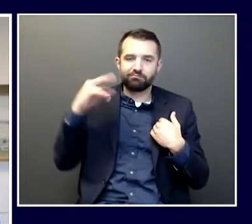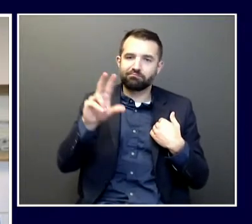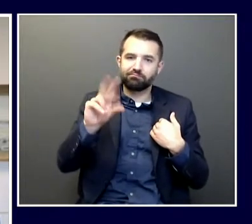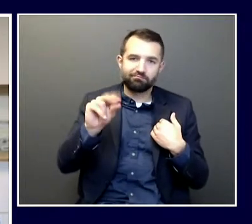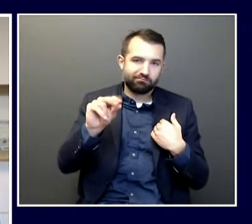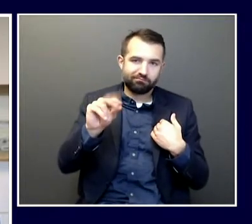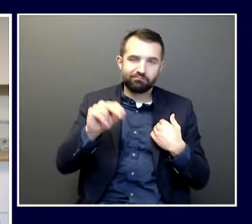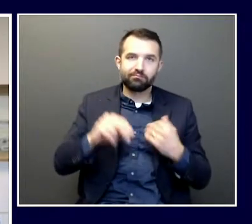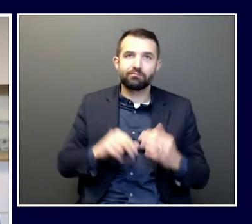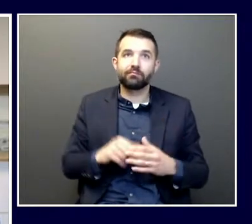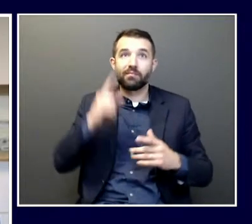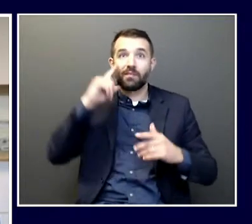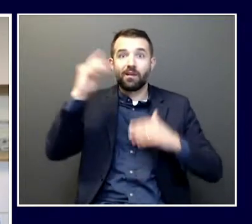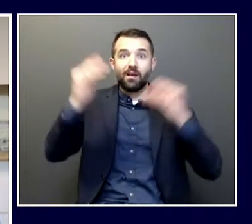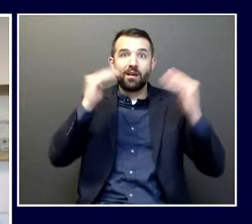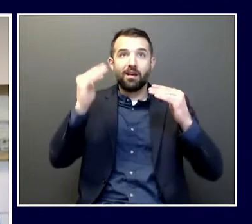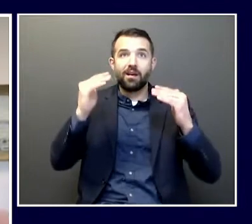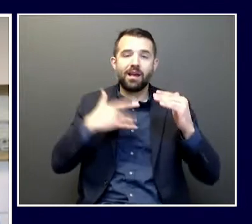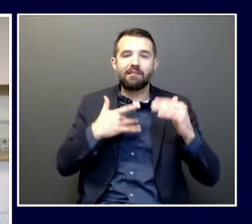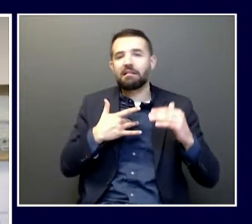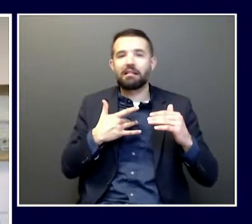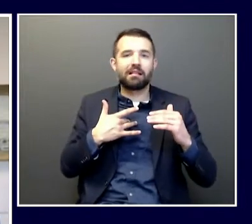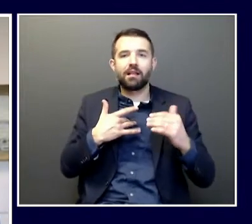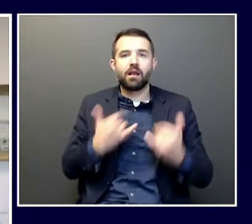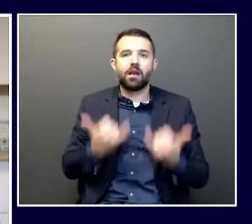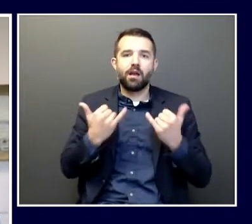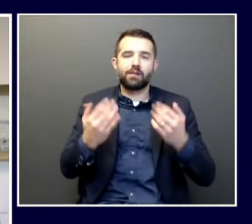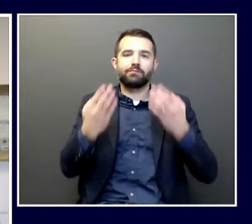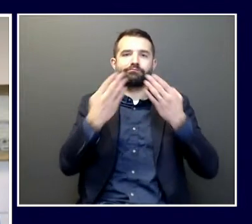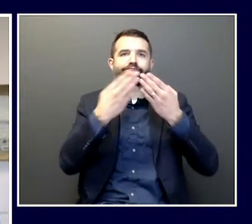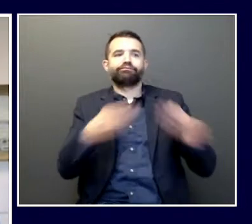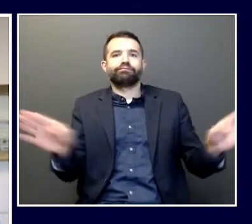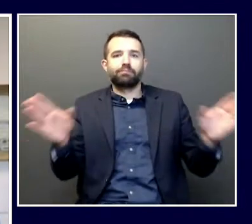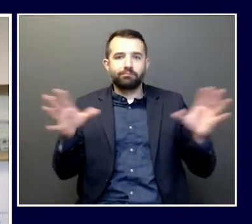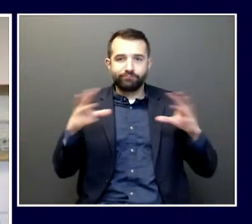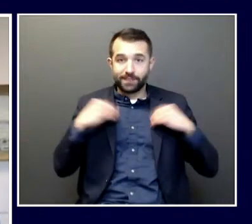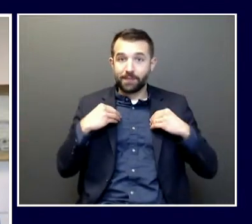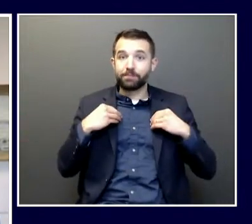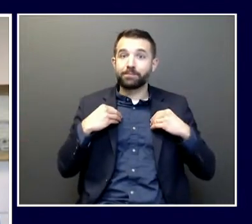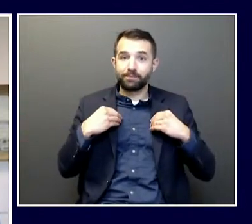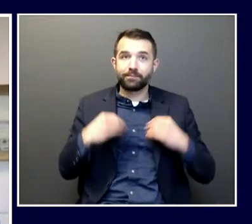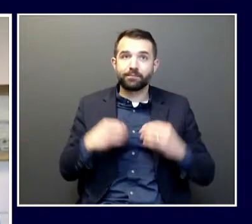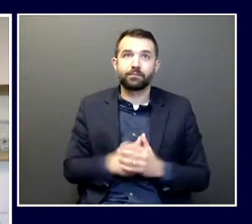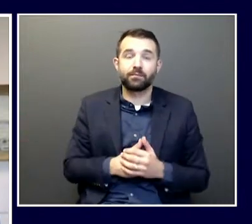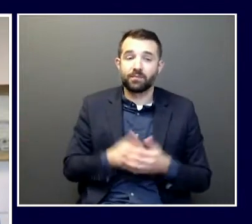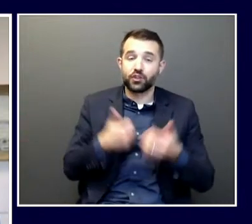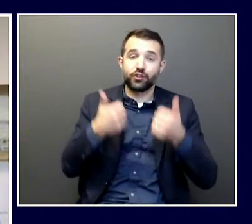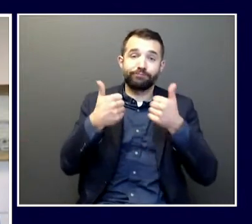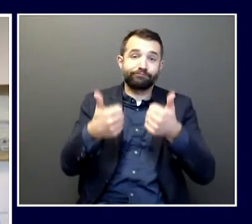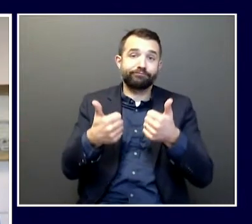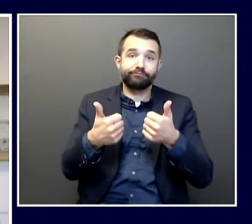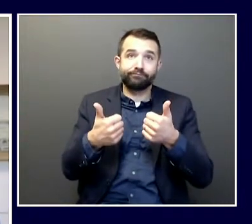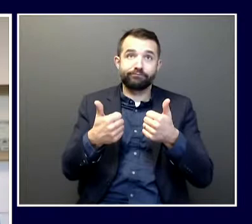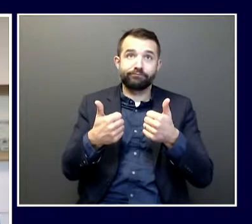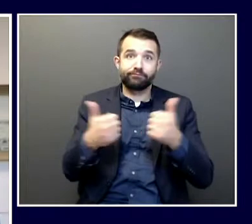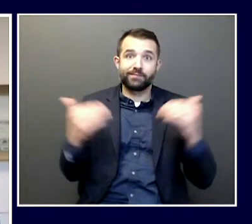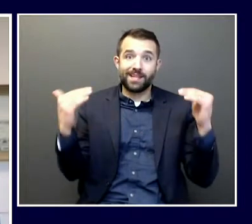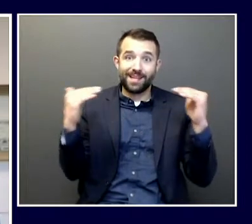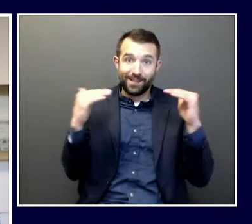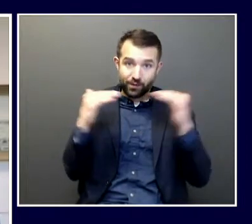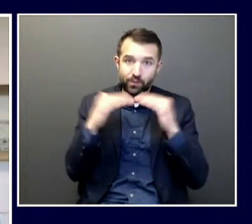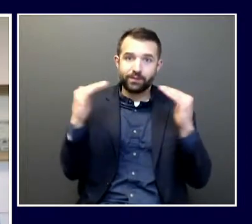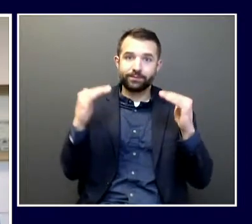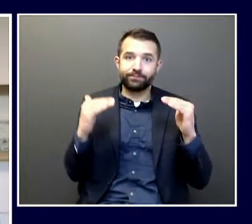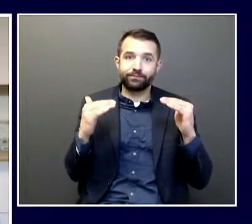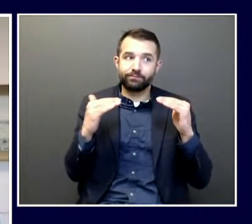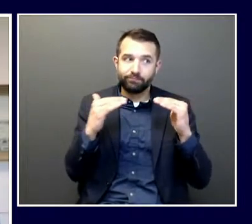adult vaccine. So this geographic, as well as other equity piece, Kevin, was really the cornerstone of our planning. It wasn't